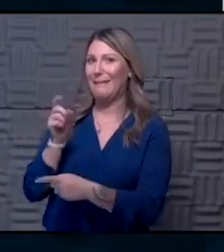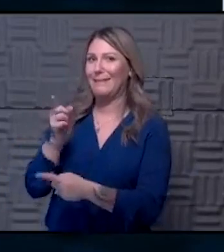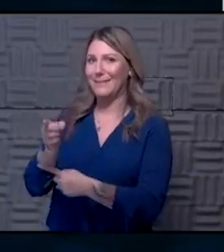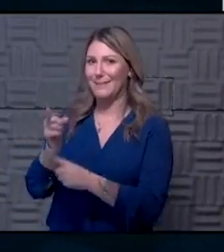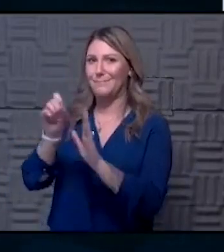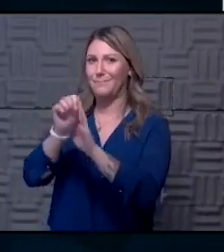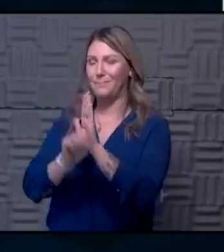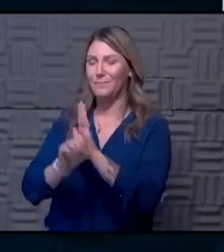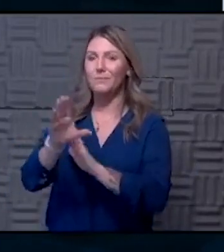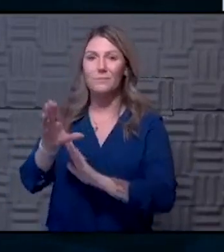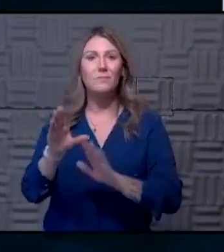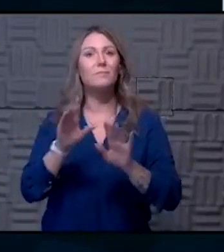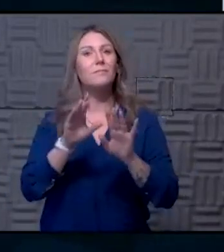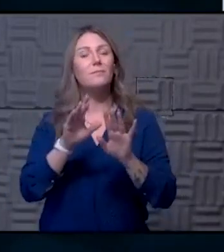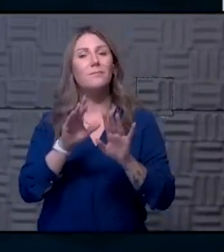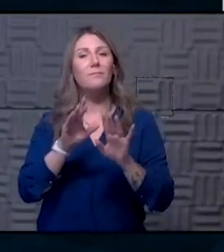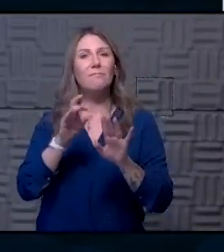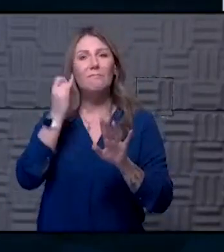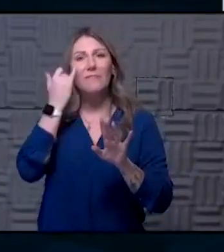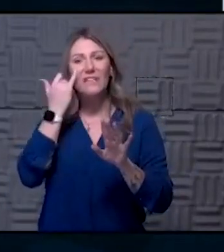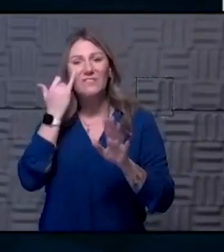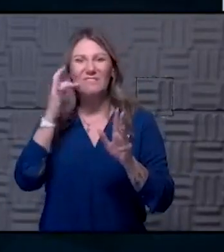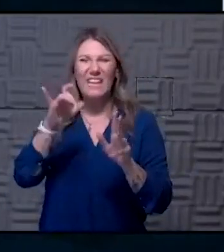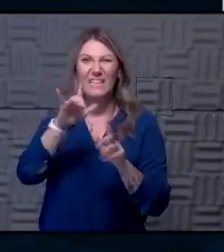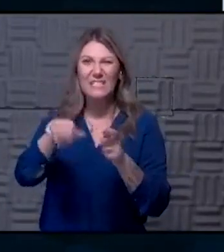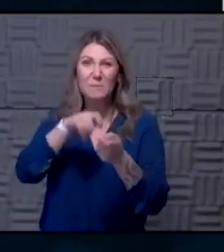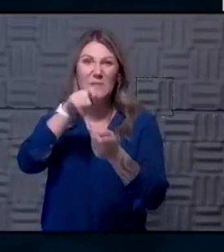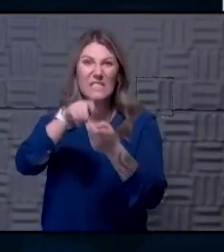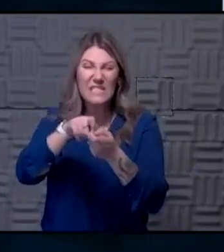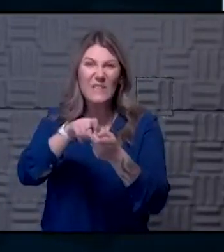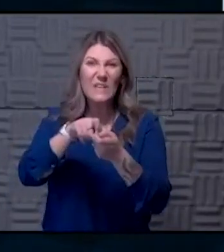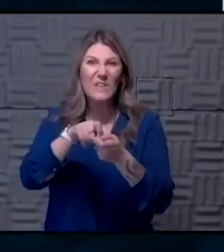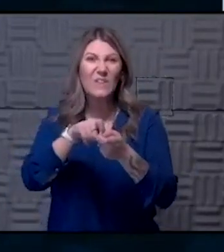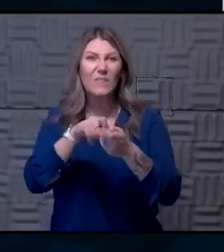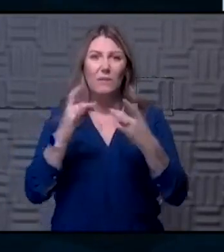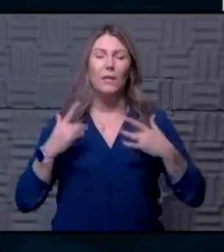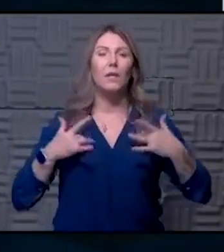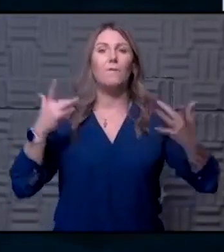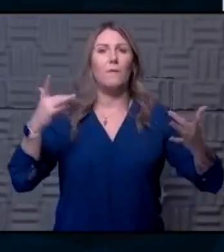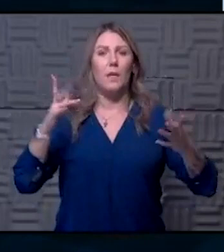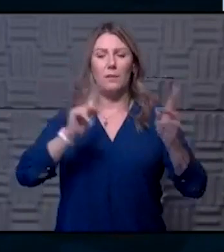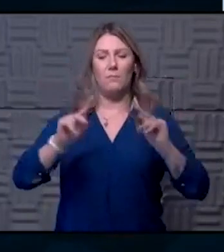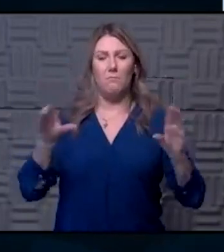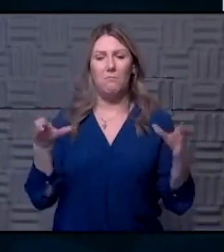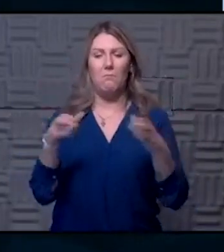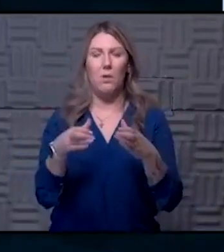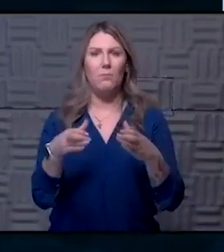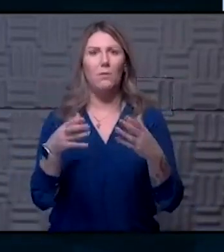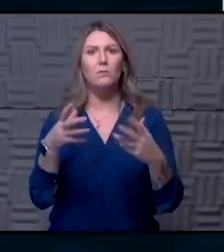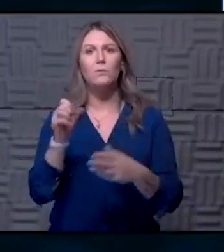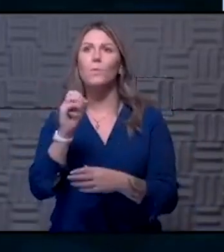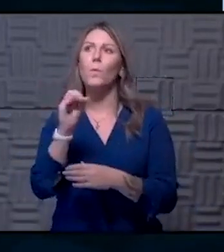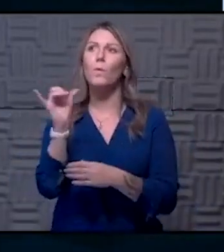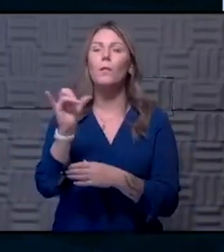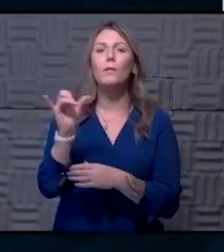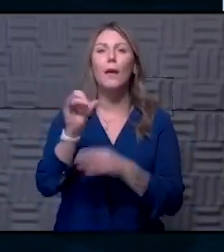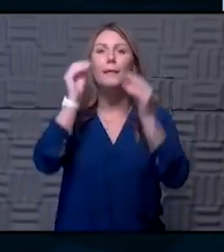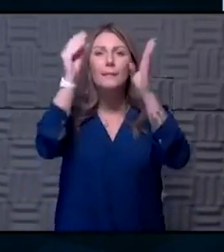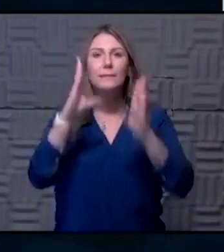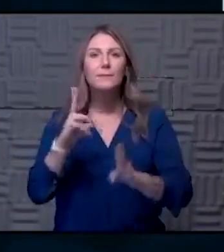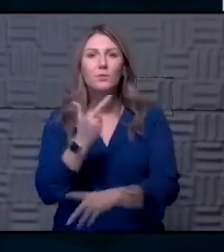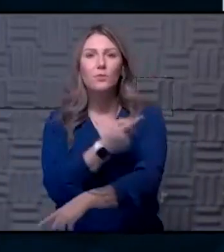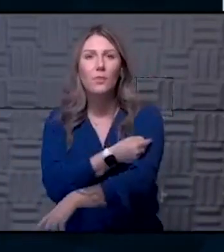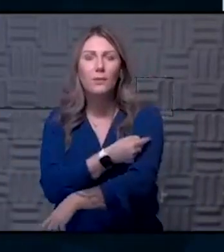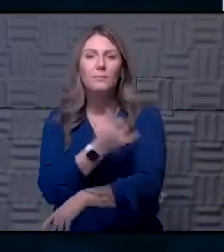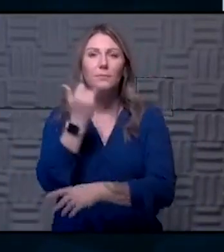side, and so if we have sort of hold a specific event for a certain population, so like when we're doing the teacher